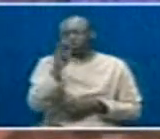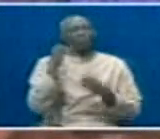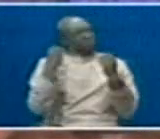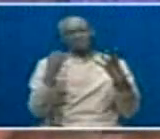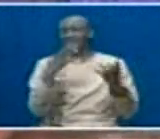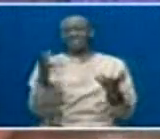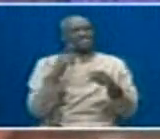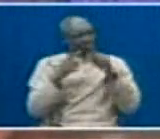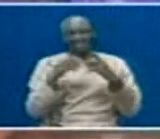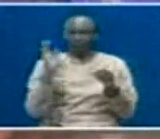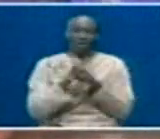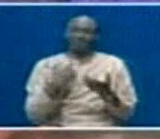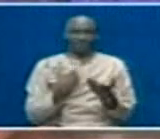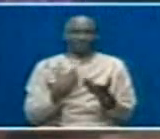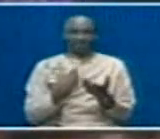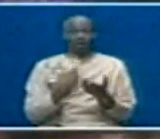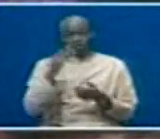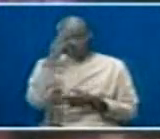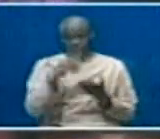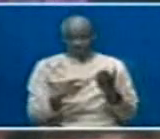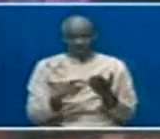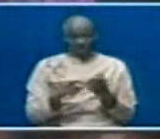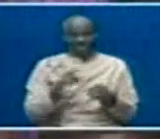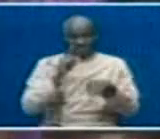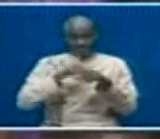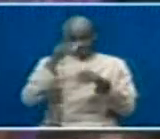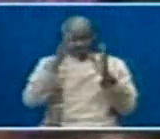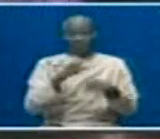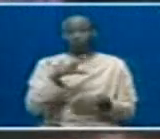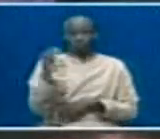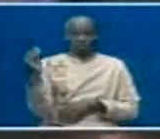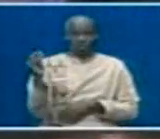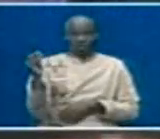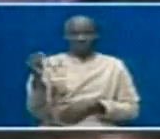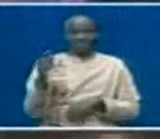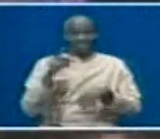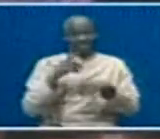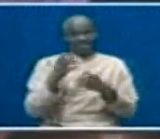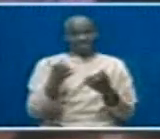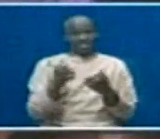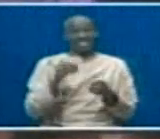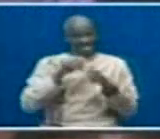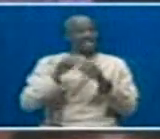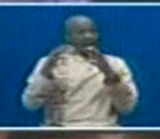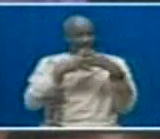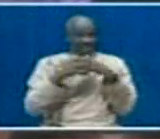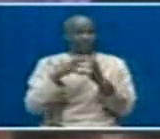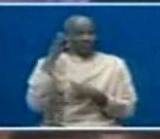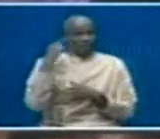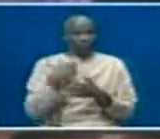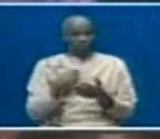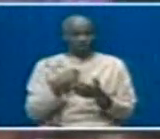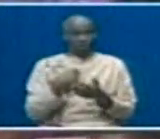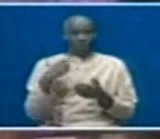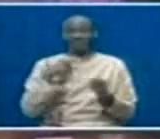They're going to get bigger now. Because, you know, once the guy has gone, that's when, because in America, there were